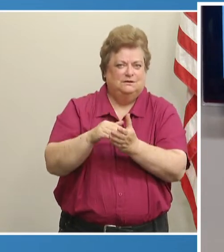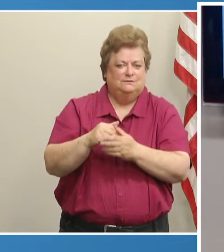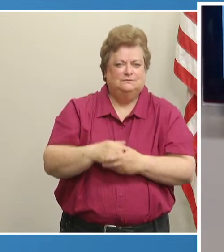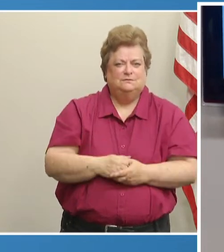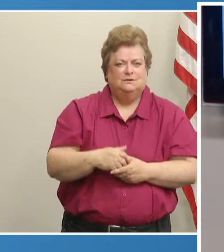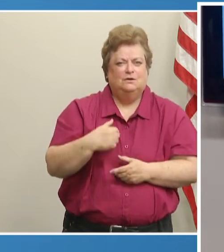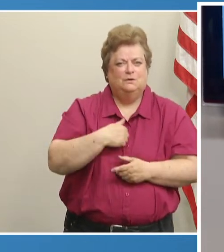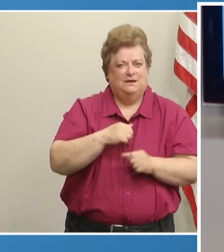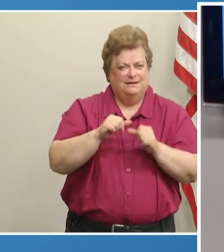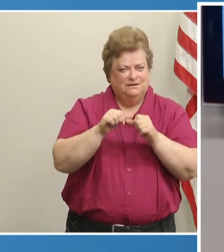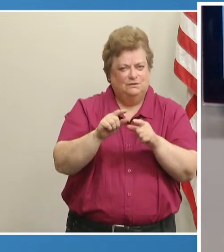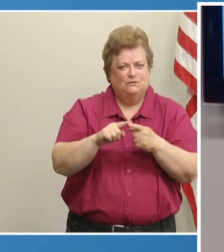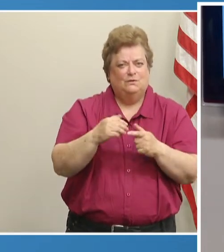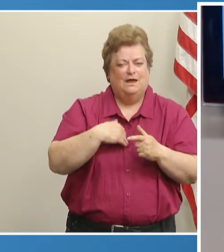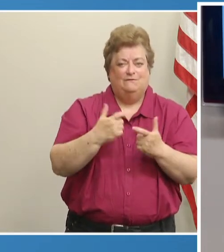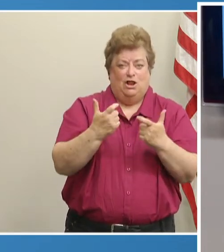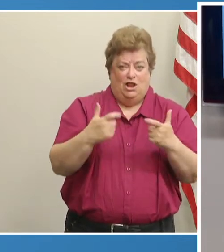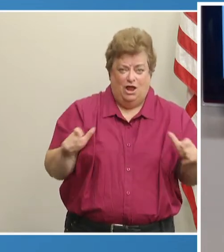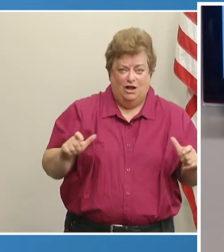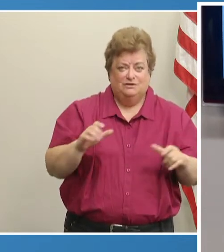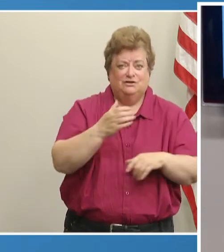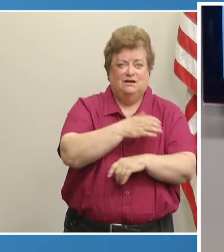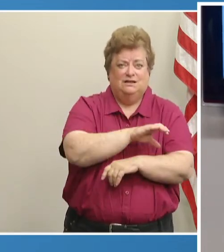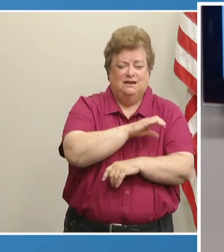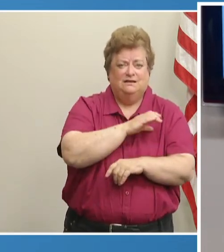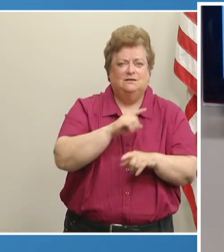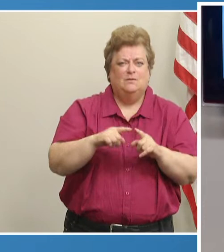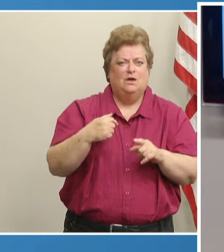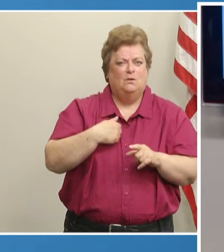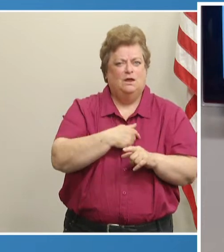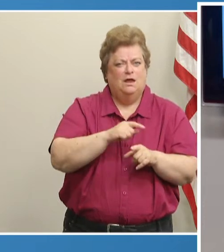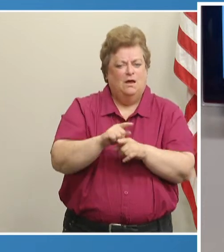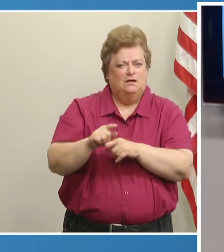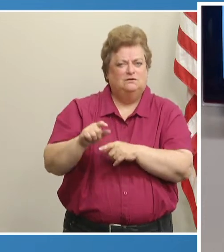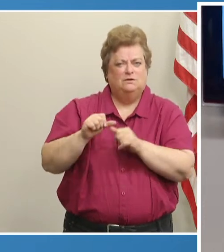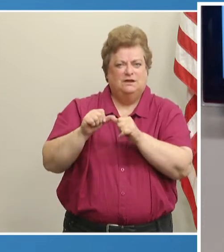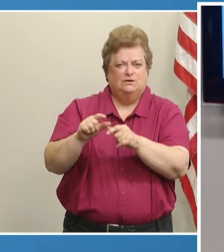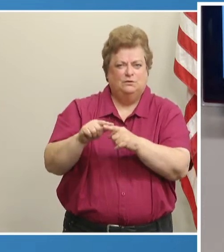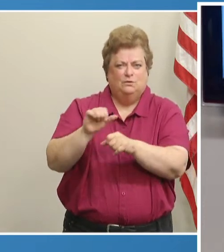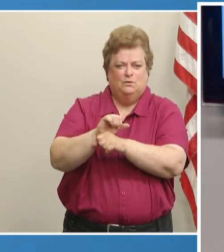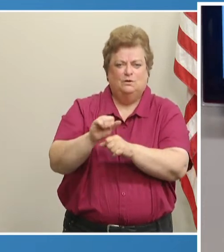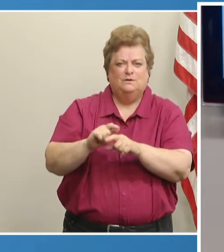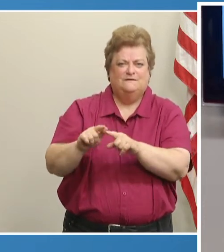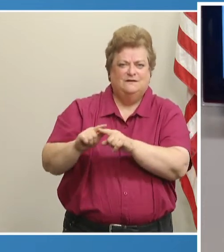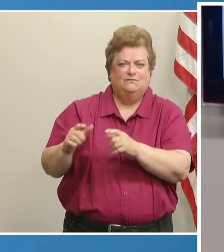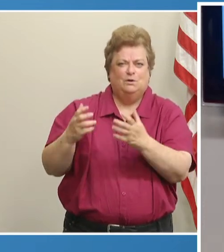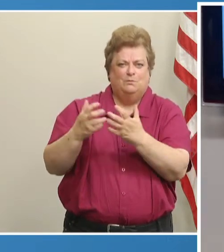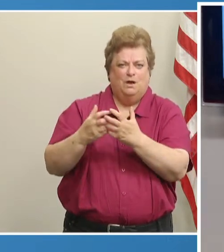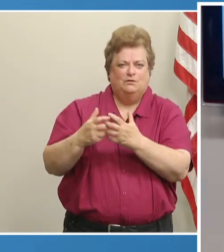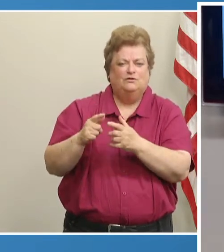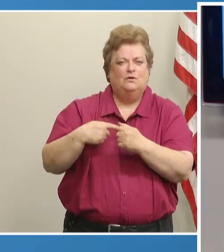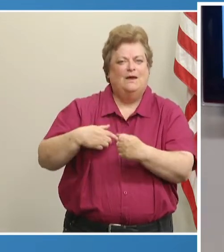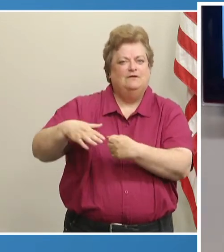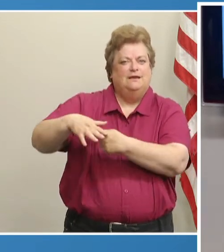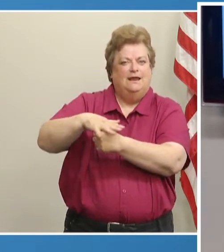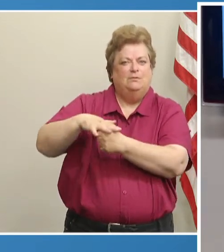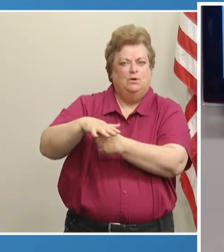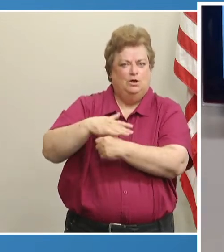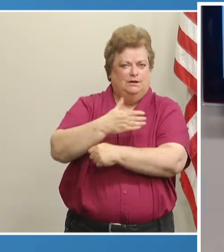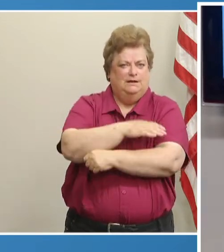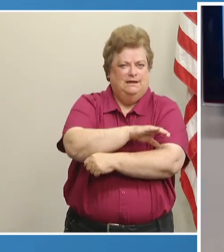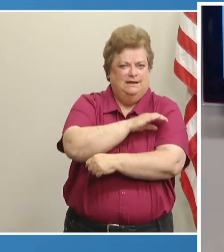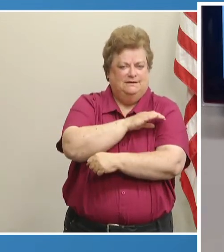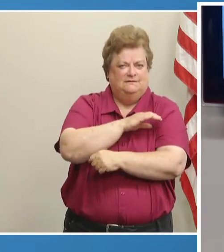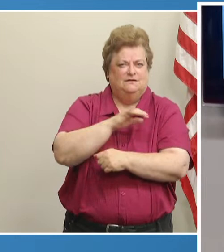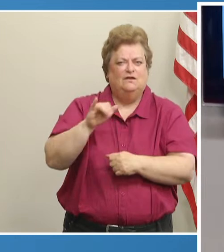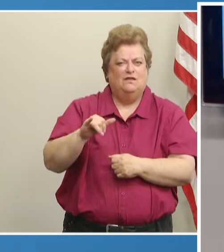And we will continue to hold larger clinics, but we are also continuing to work with various partners to host neighborhood clinics.